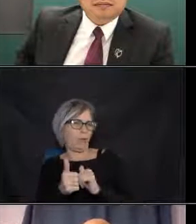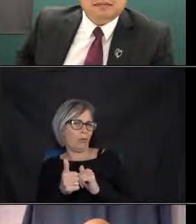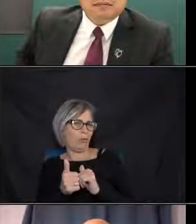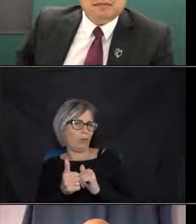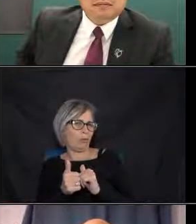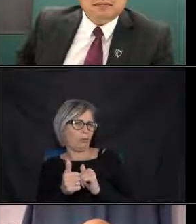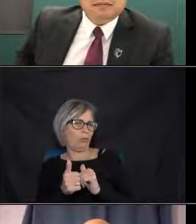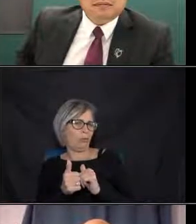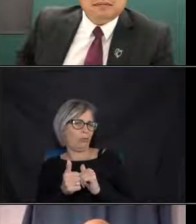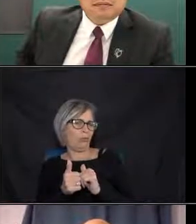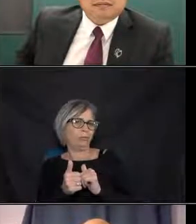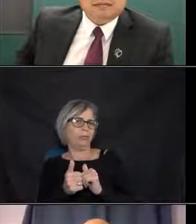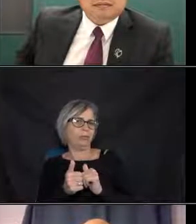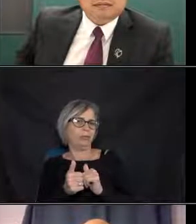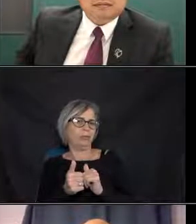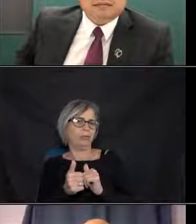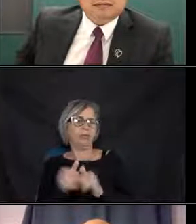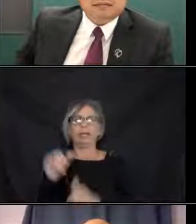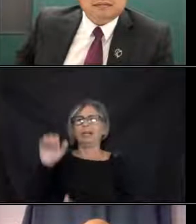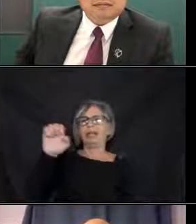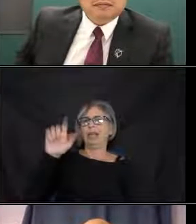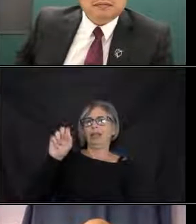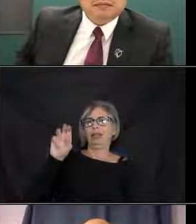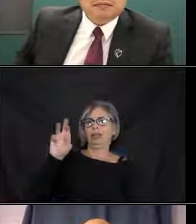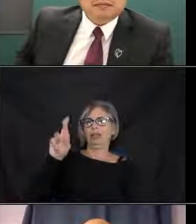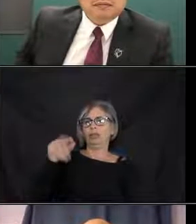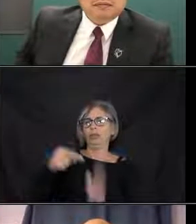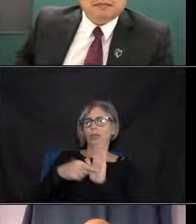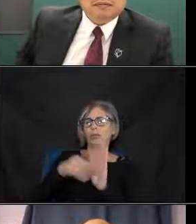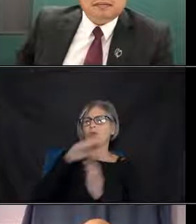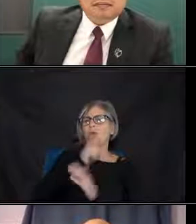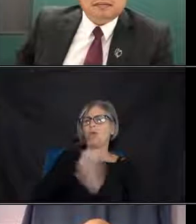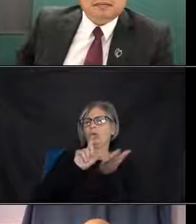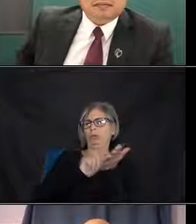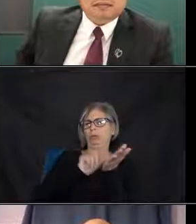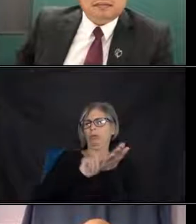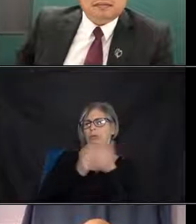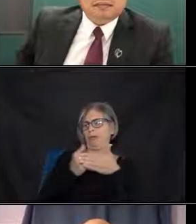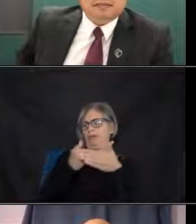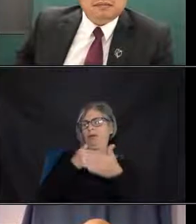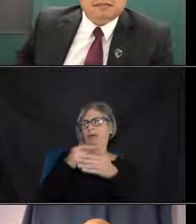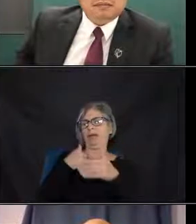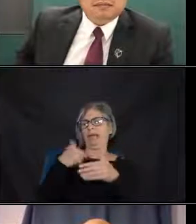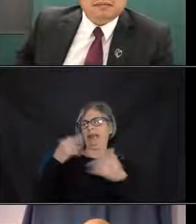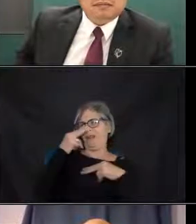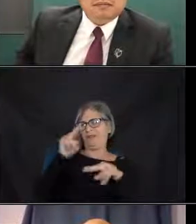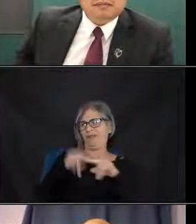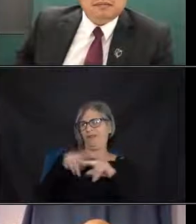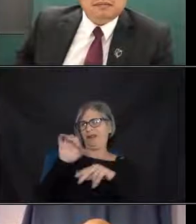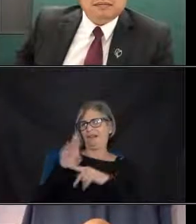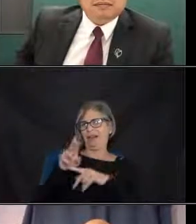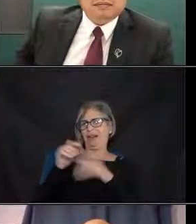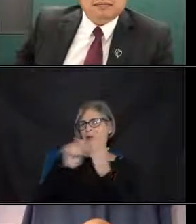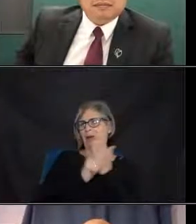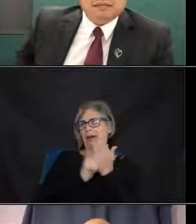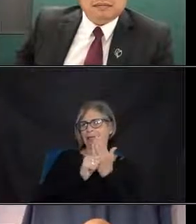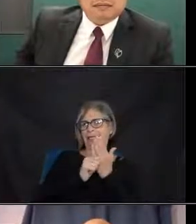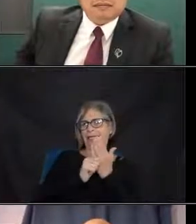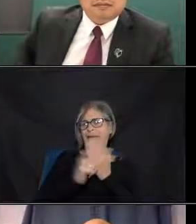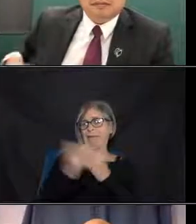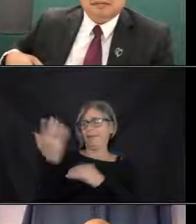You know, Eleanor showed me an old newspaper before we had our Funfair magazine, where we used